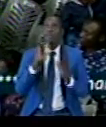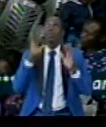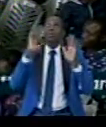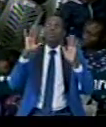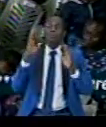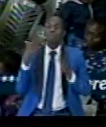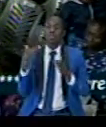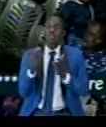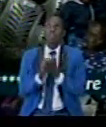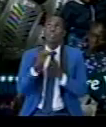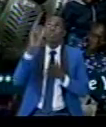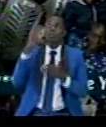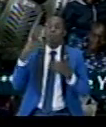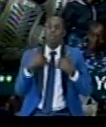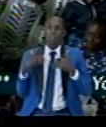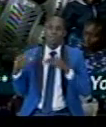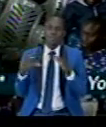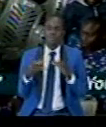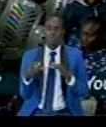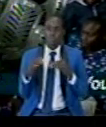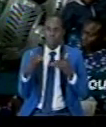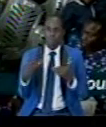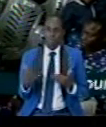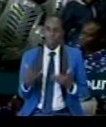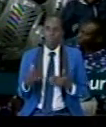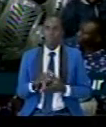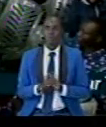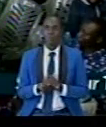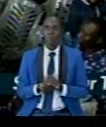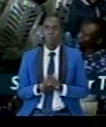done. Calabar, coming on your screen now.